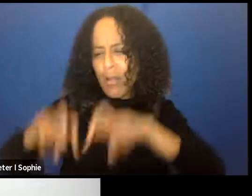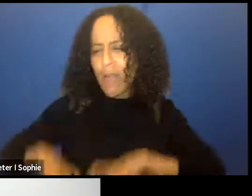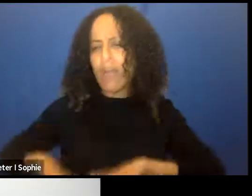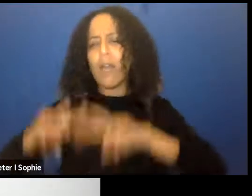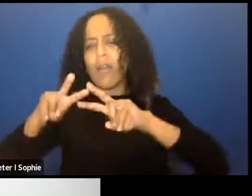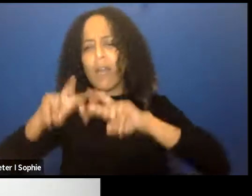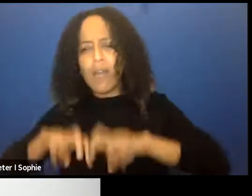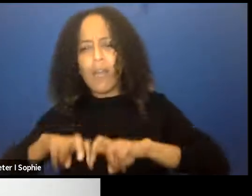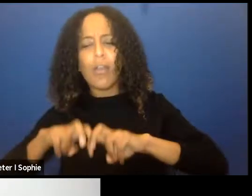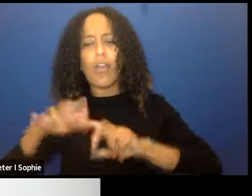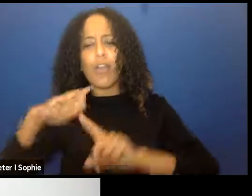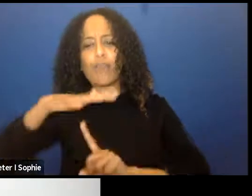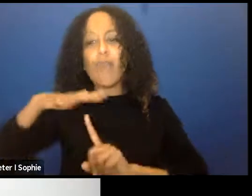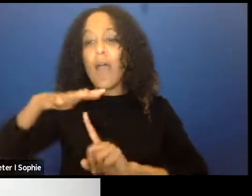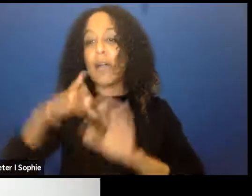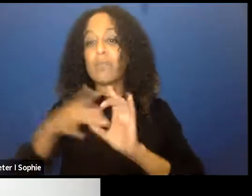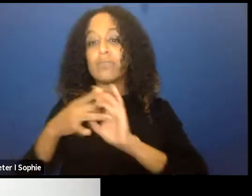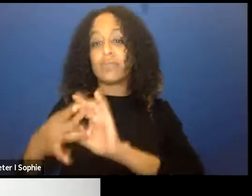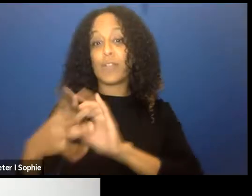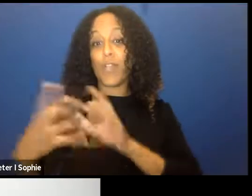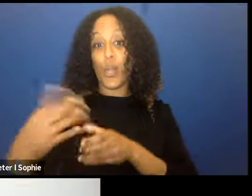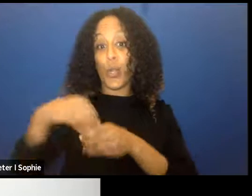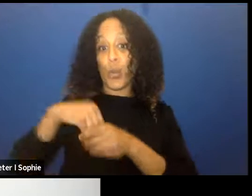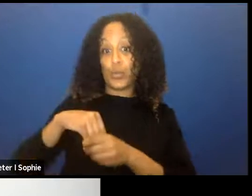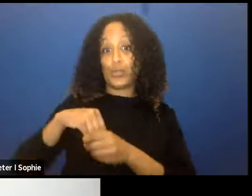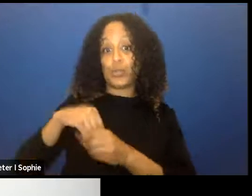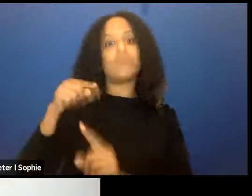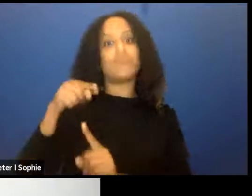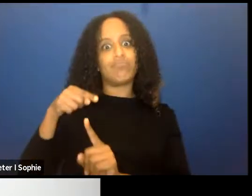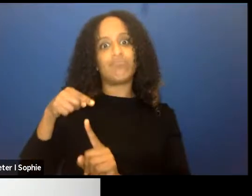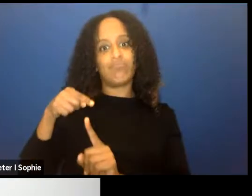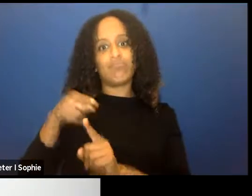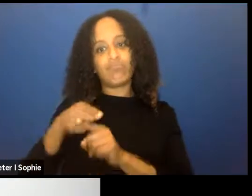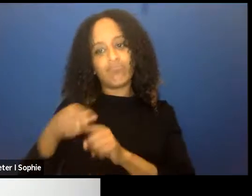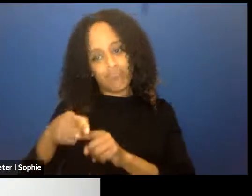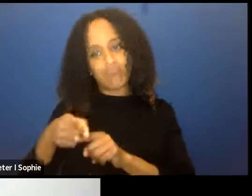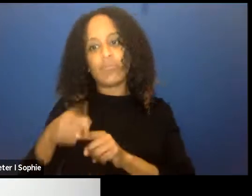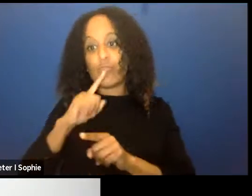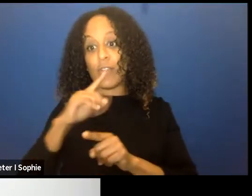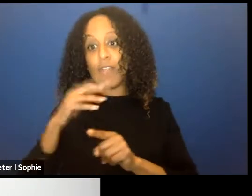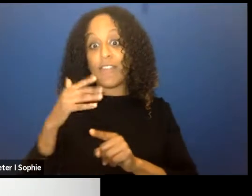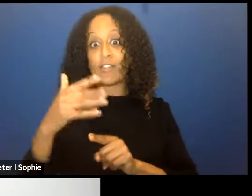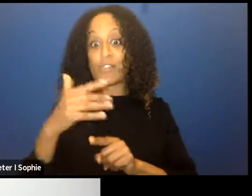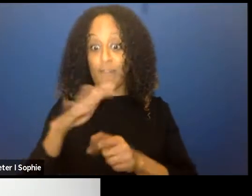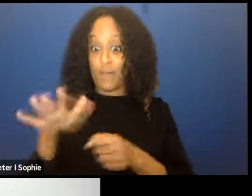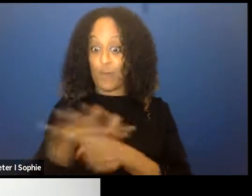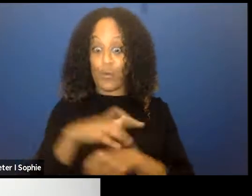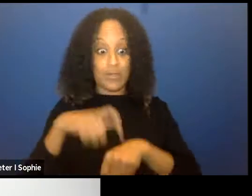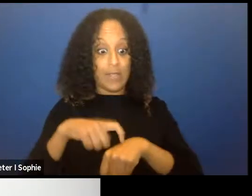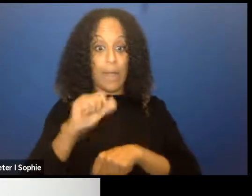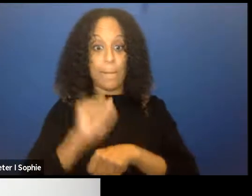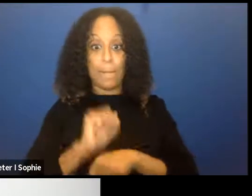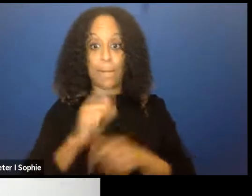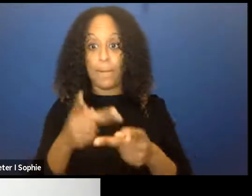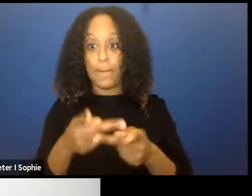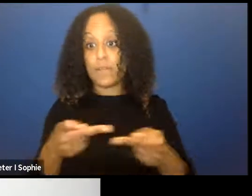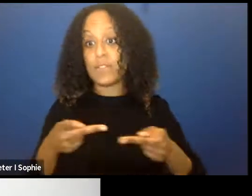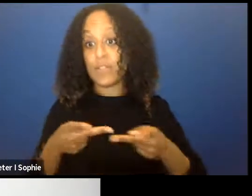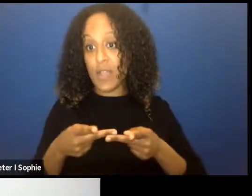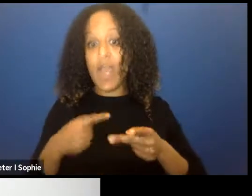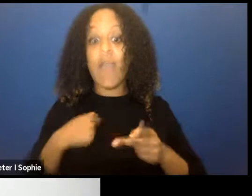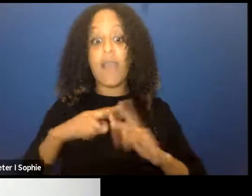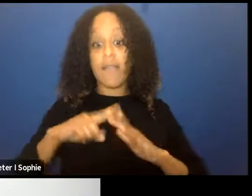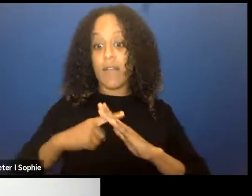around inclusion especially, and eventually ended up in a full-time position where I got to